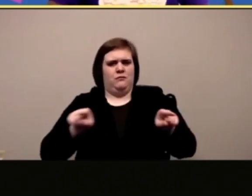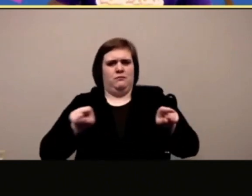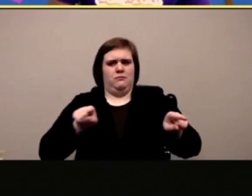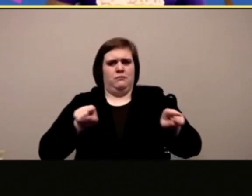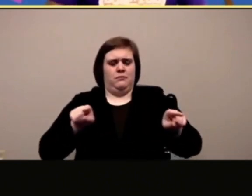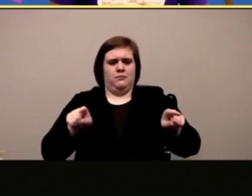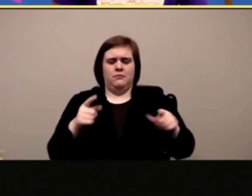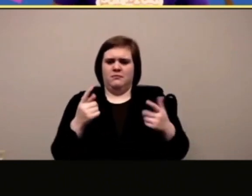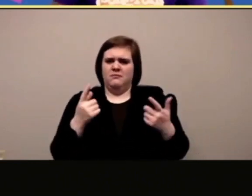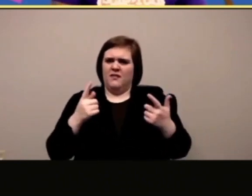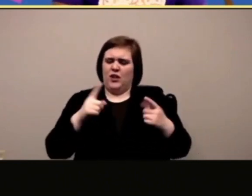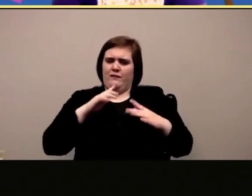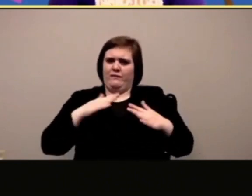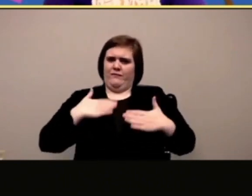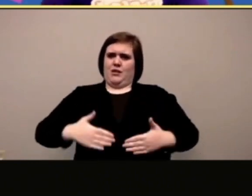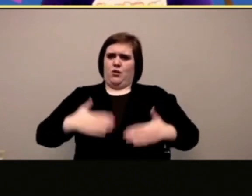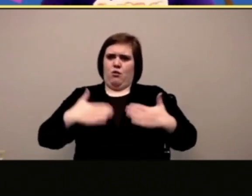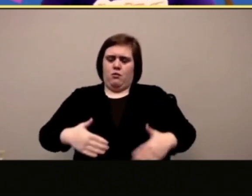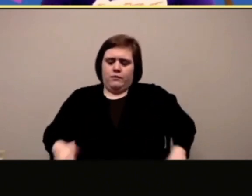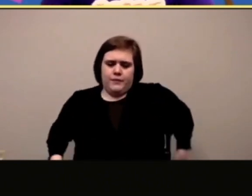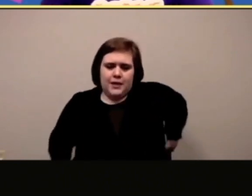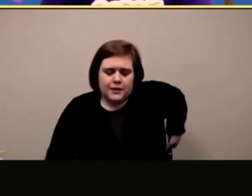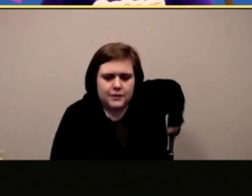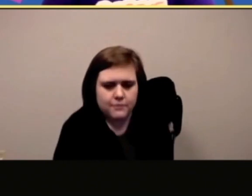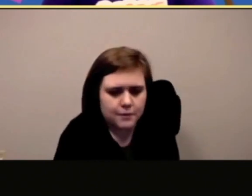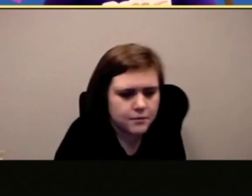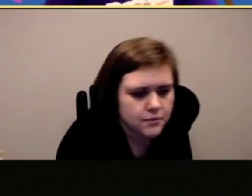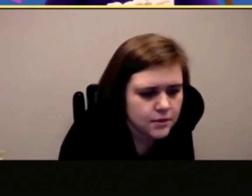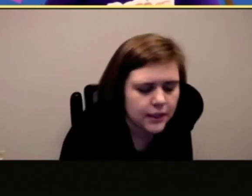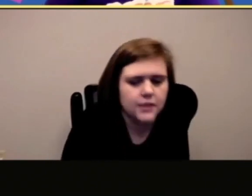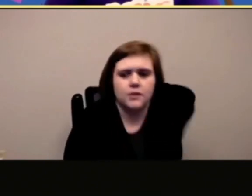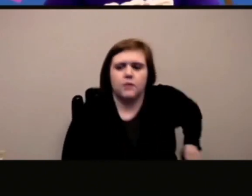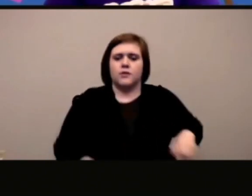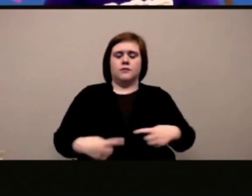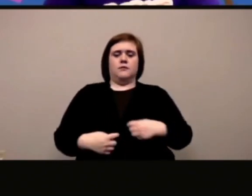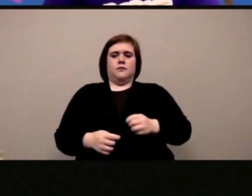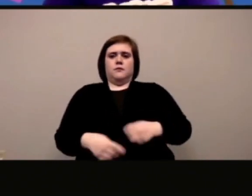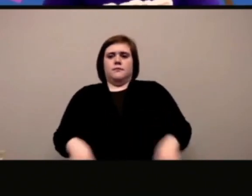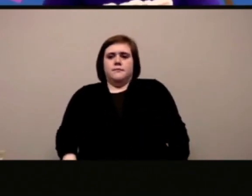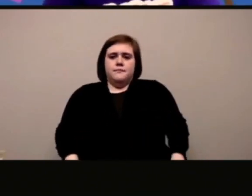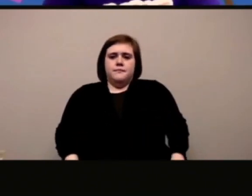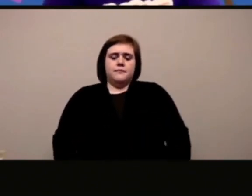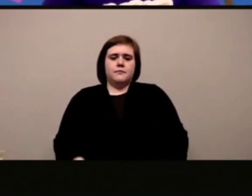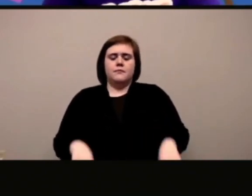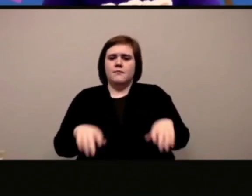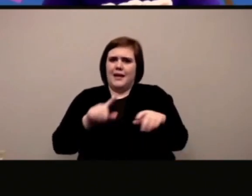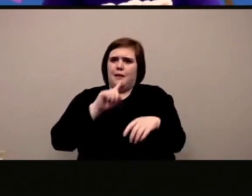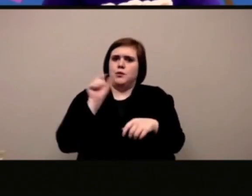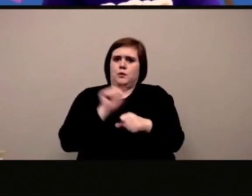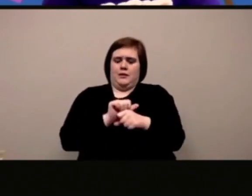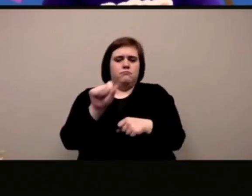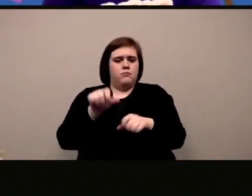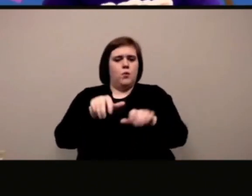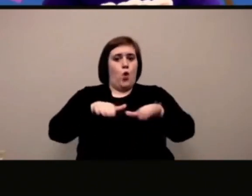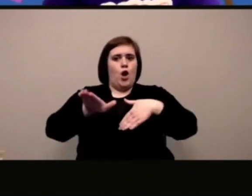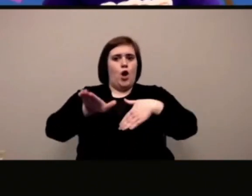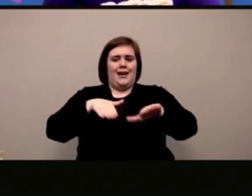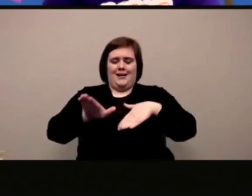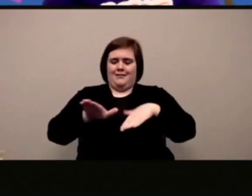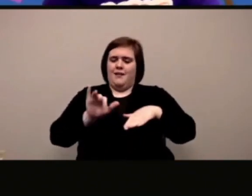physical motion might be one way that we can show our emotions. Yeah, absolutely. So definitely walking is one of